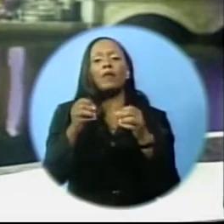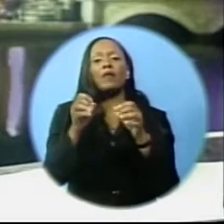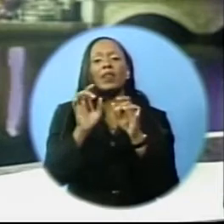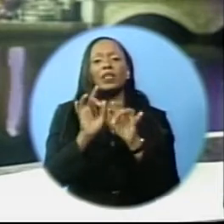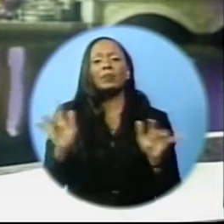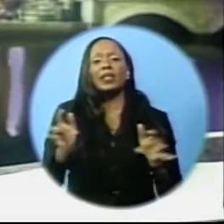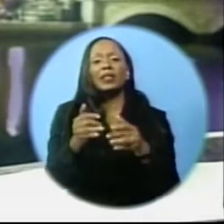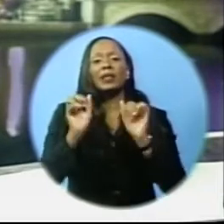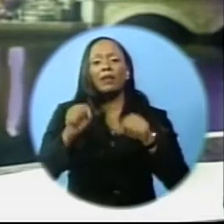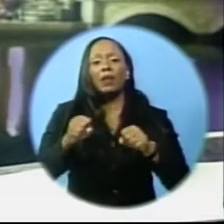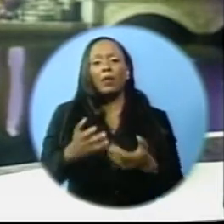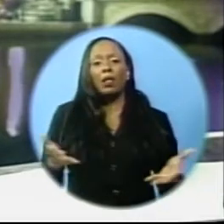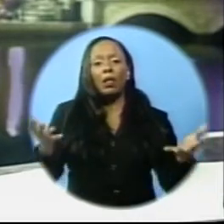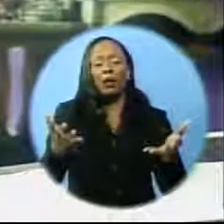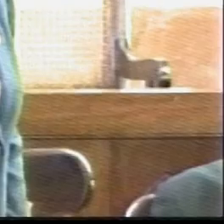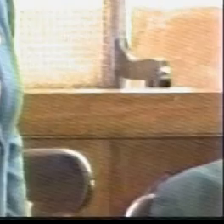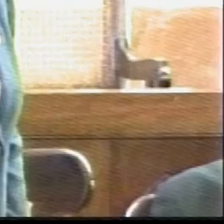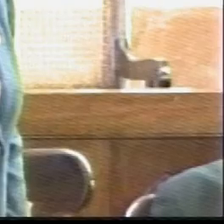added.